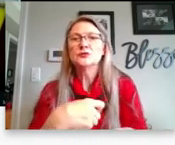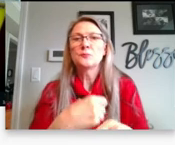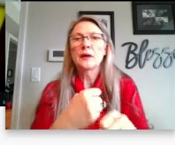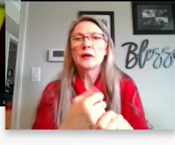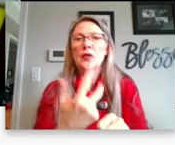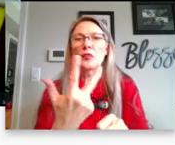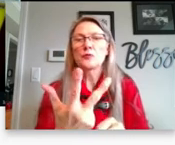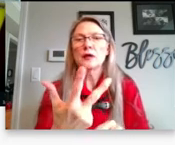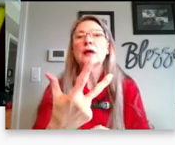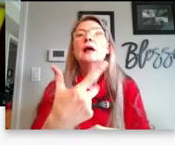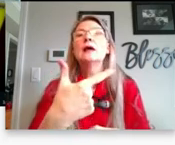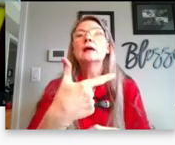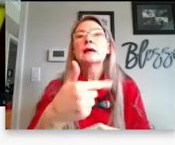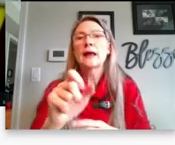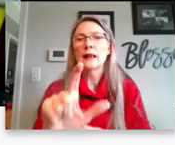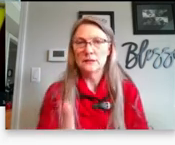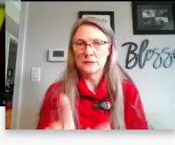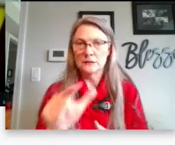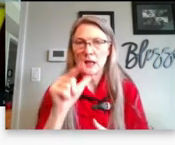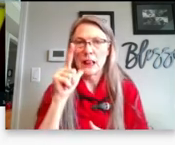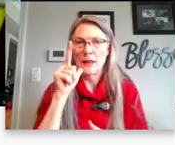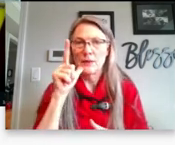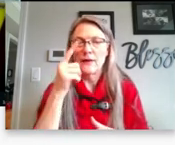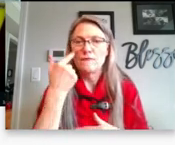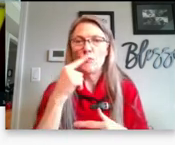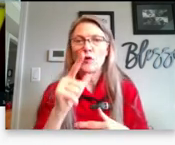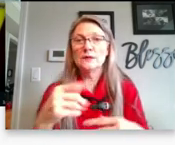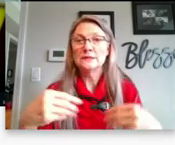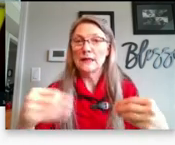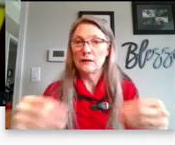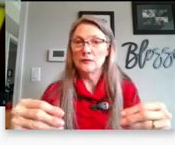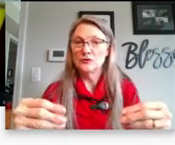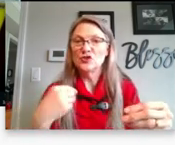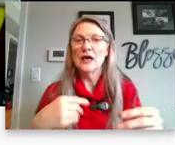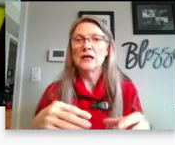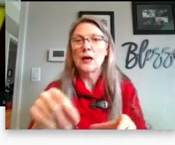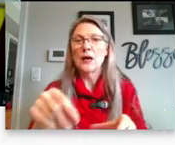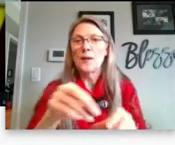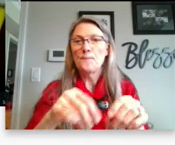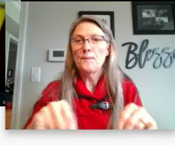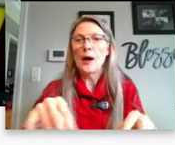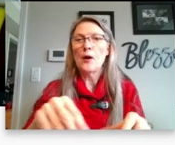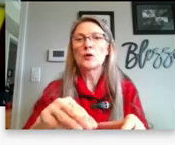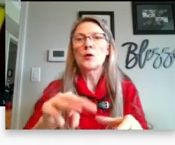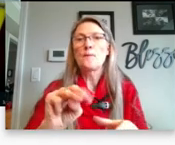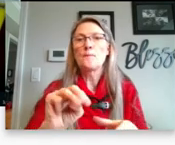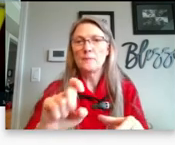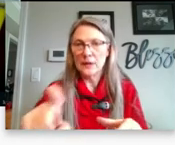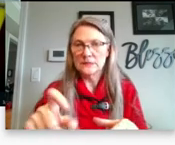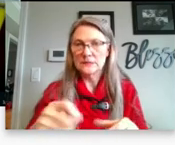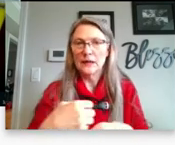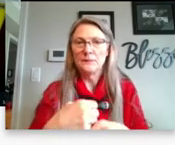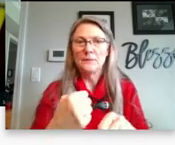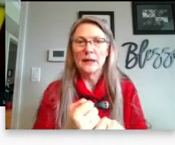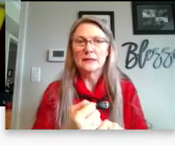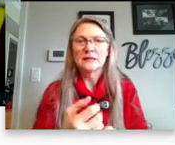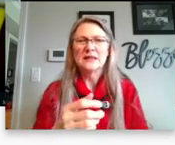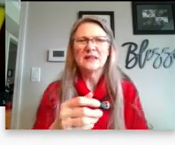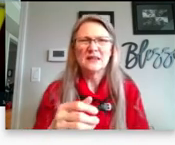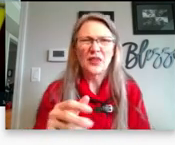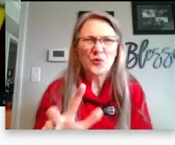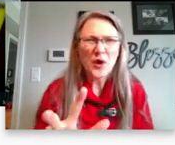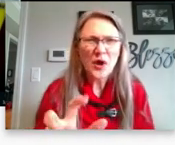for the lemonade sale. She has a powder mix that makes 350 fluid ounces. How can she decide if she has enough powder